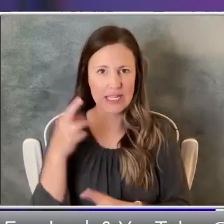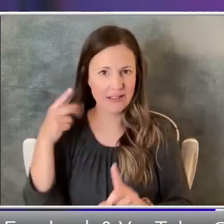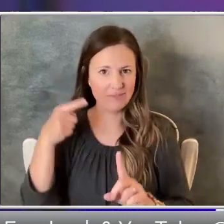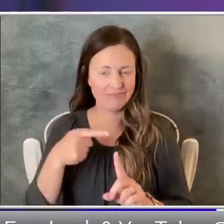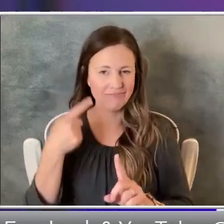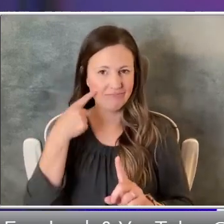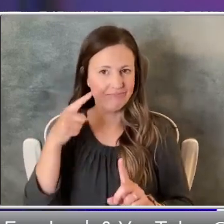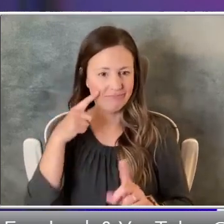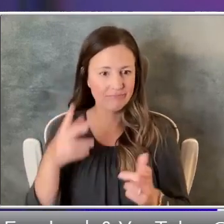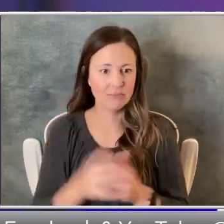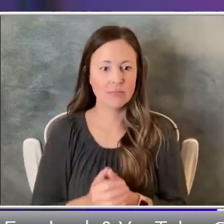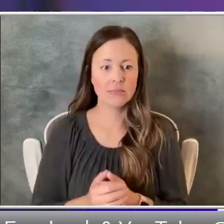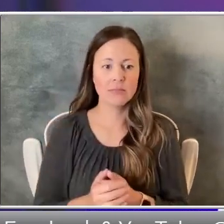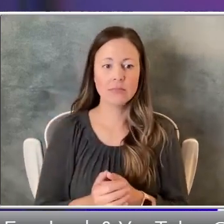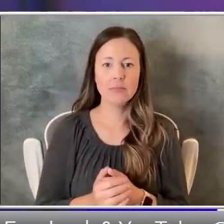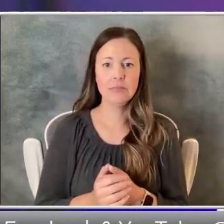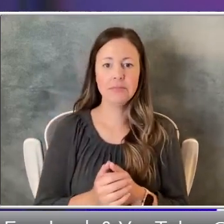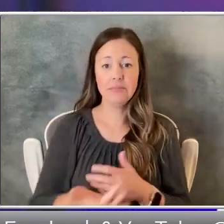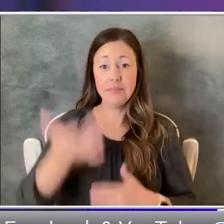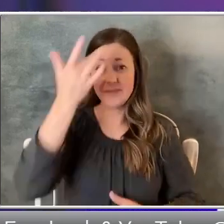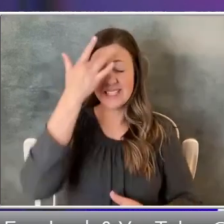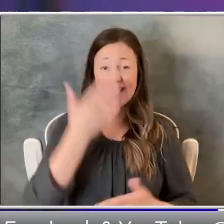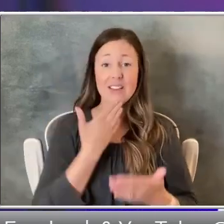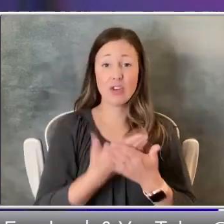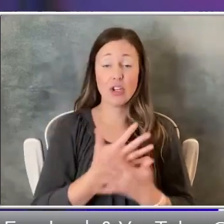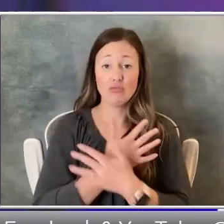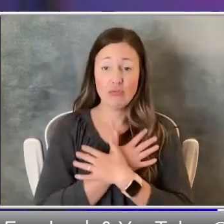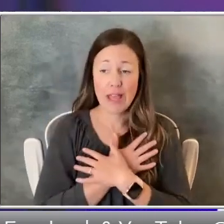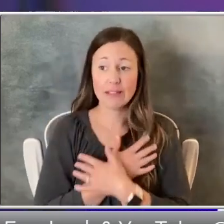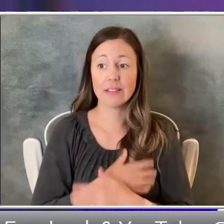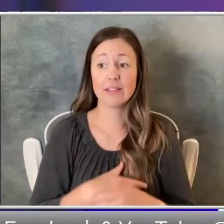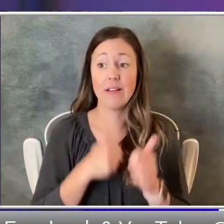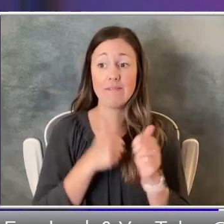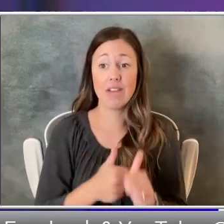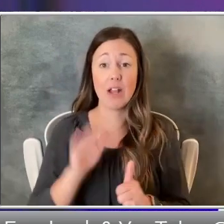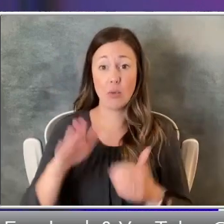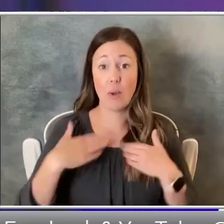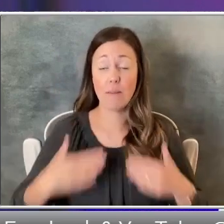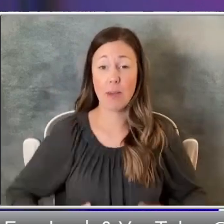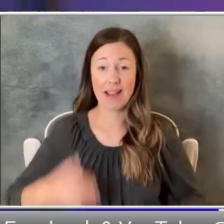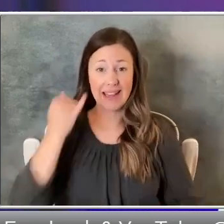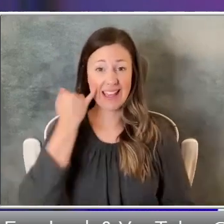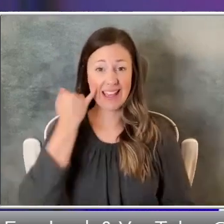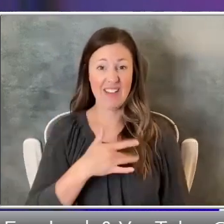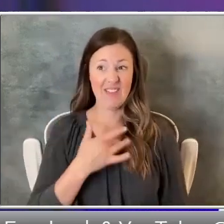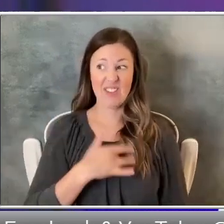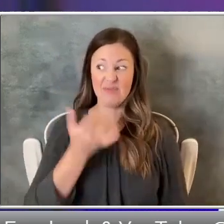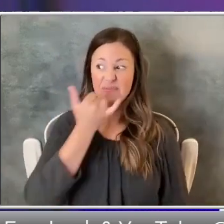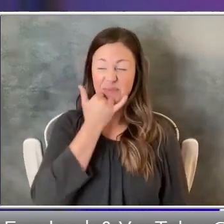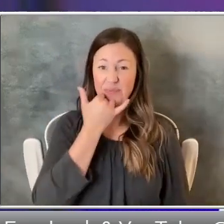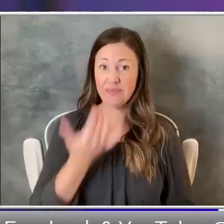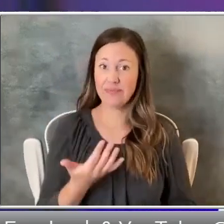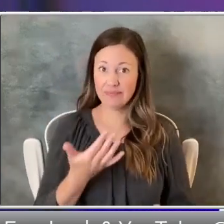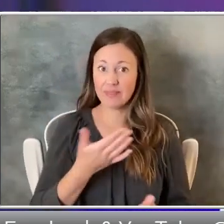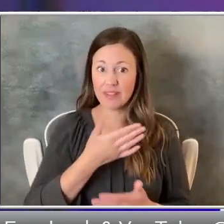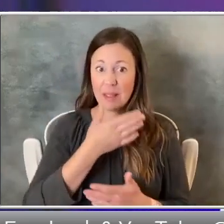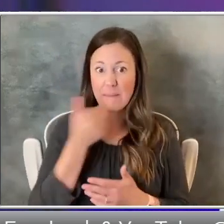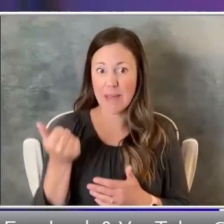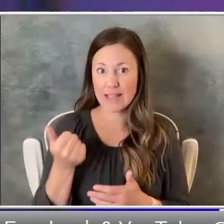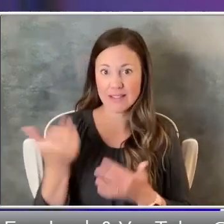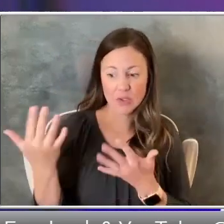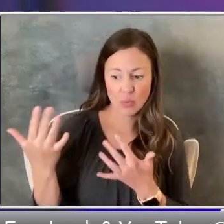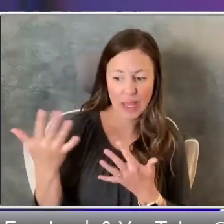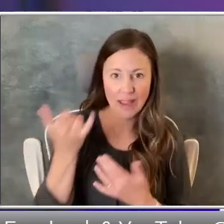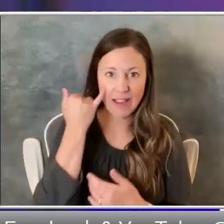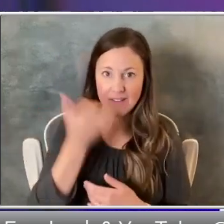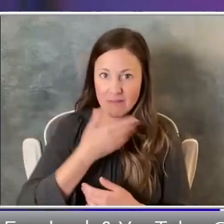you're sick, it's good to rest and kind of listen to your body. Right. And if something doesn't feel right, probably best to give it a chance to get better. And if it's not getting better,